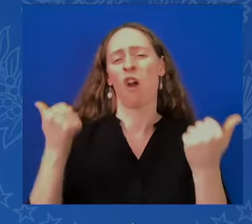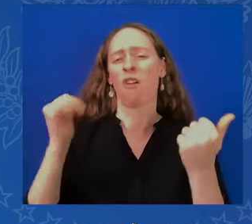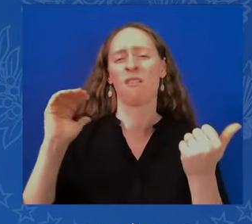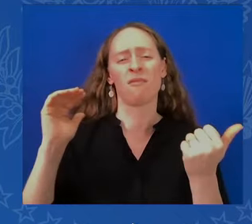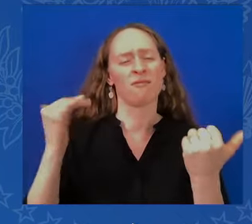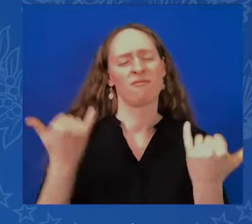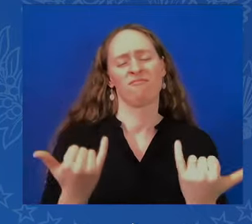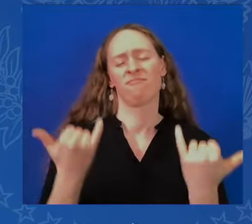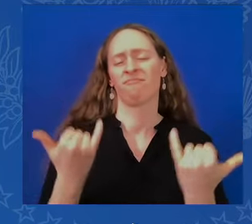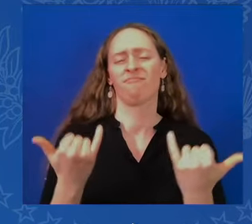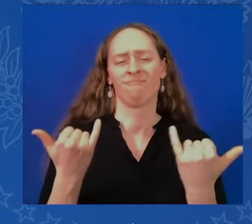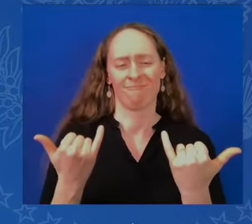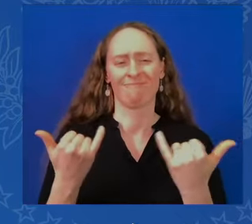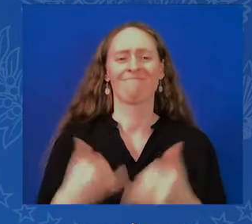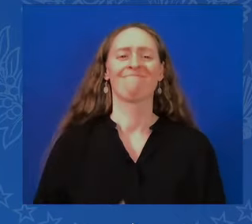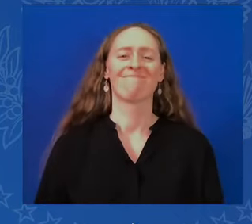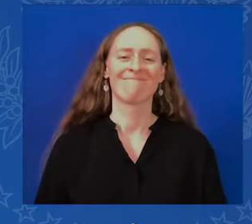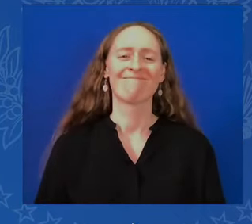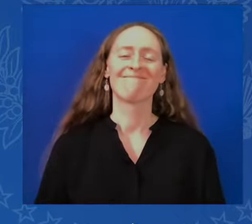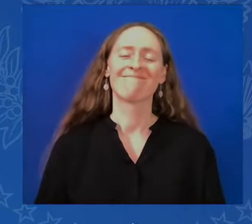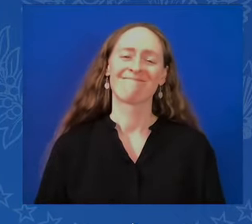But our strength is not preordained.